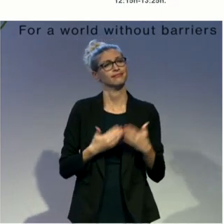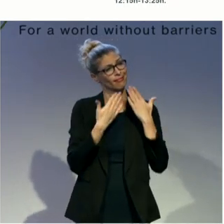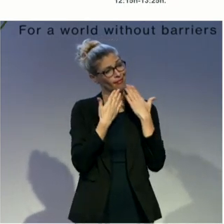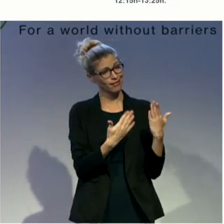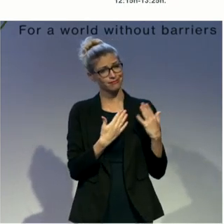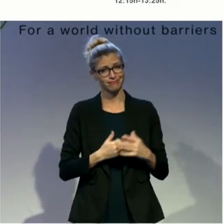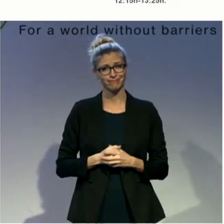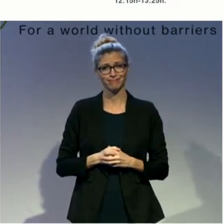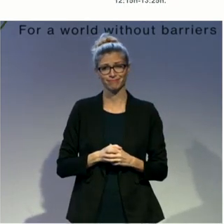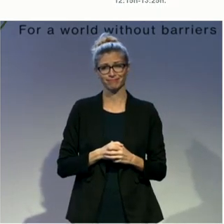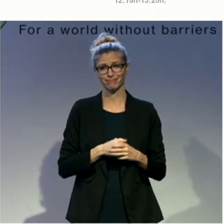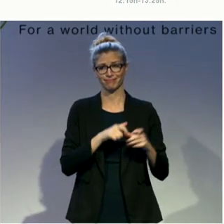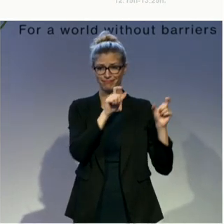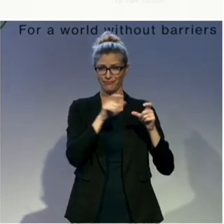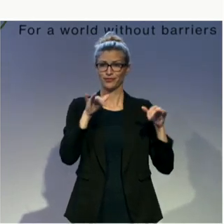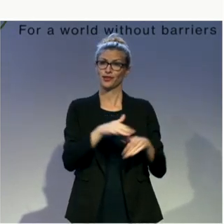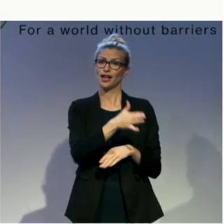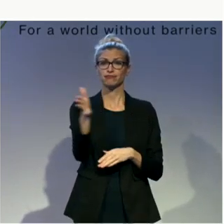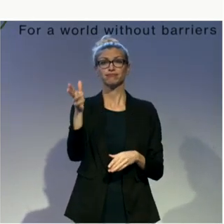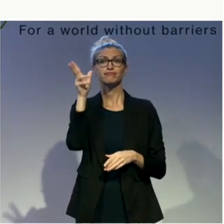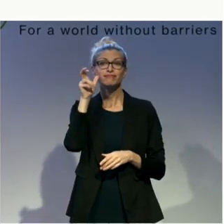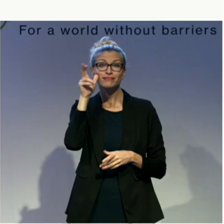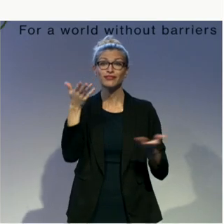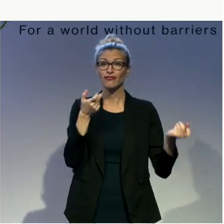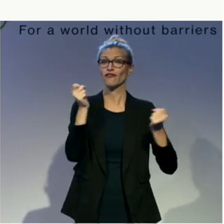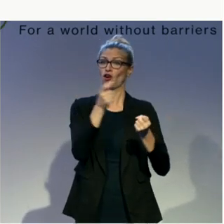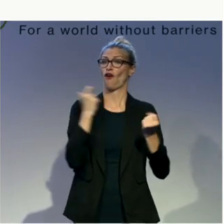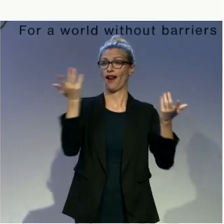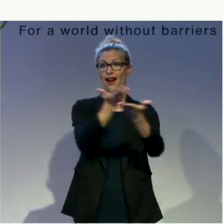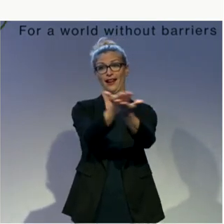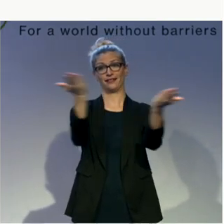listening. You can, okay.